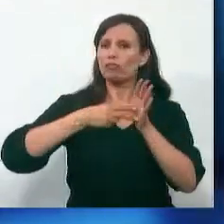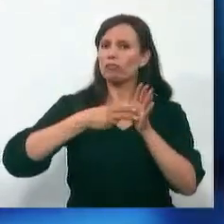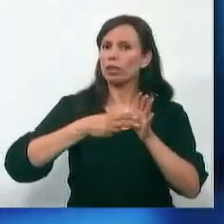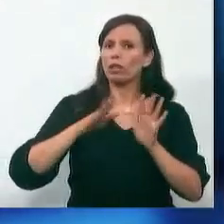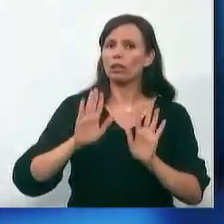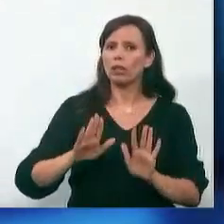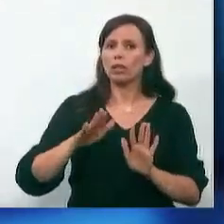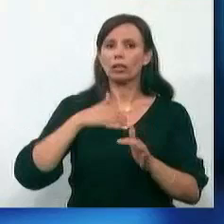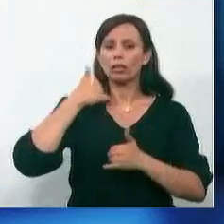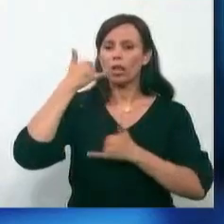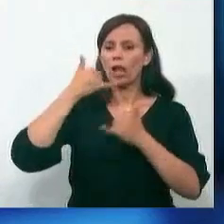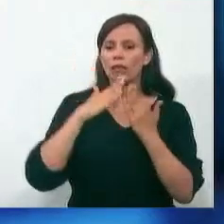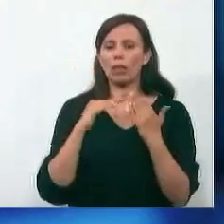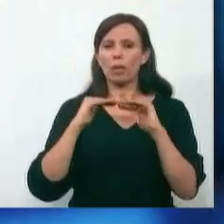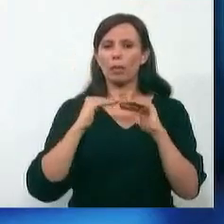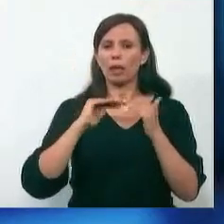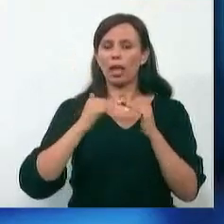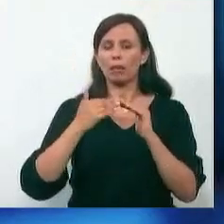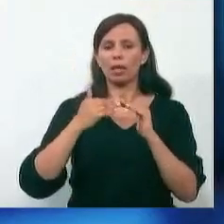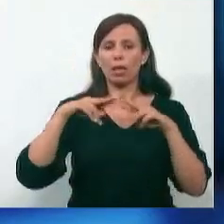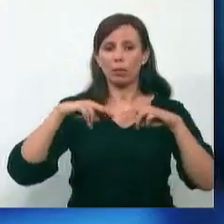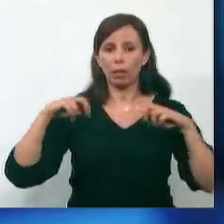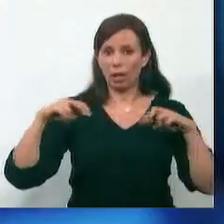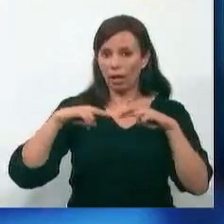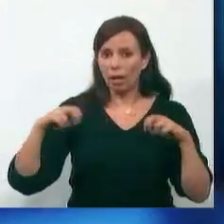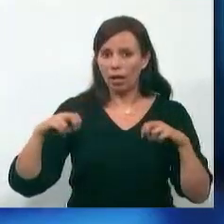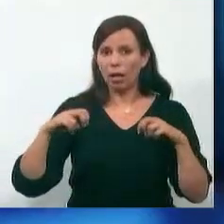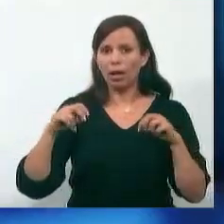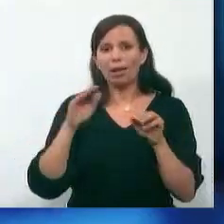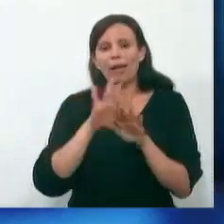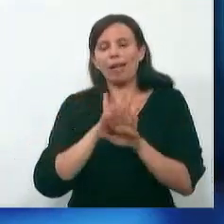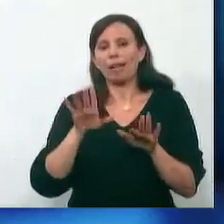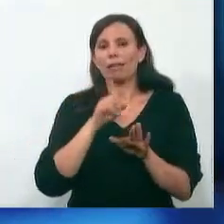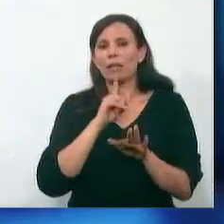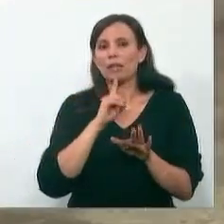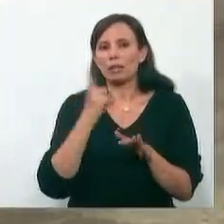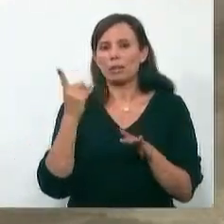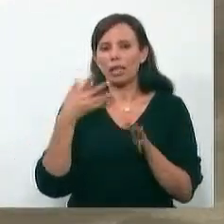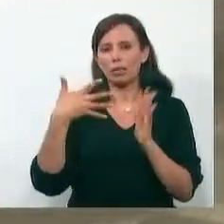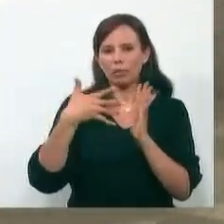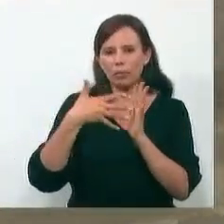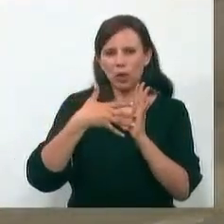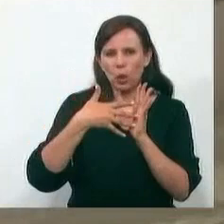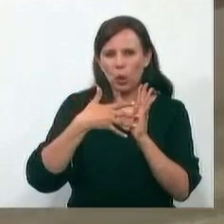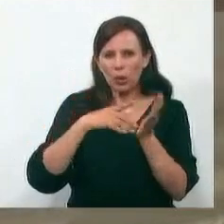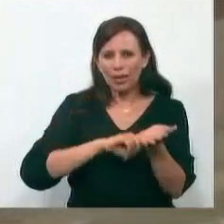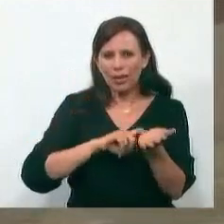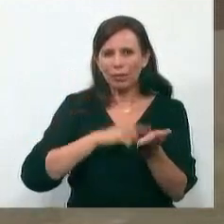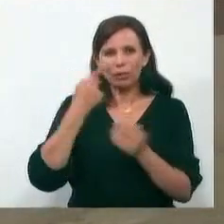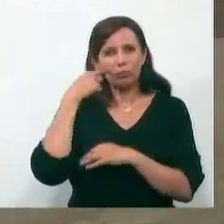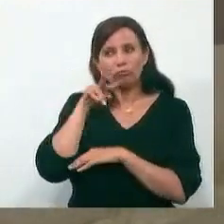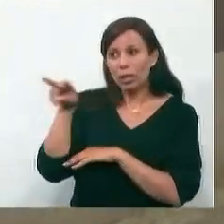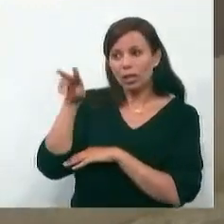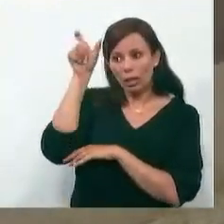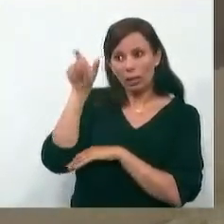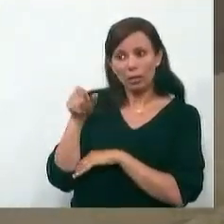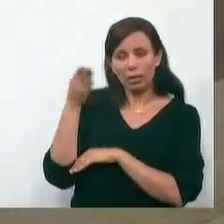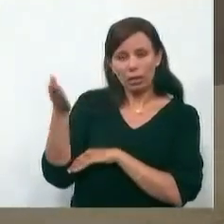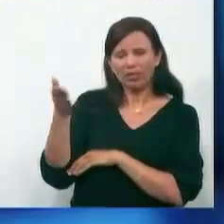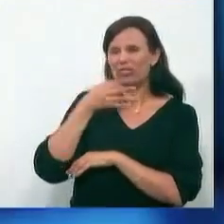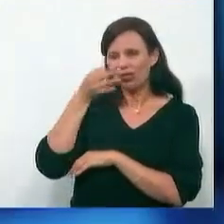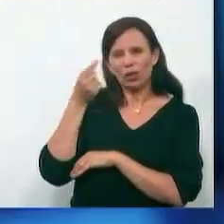room, there's a call from the research coordinator saying that there wasn't enough samples that day. I look at my acquaintance and ask him,